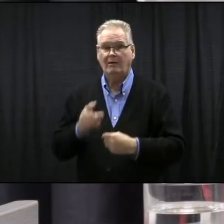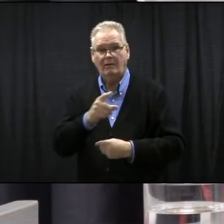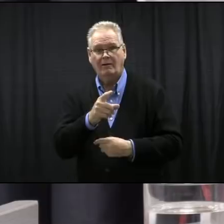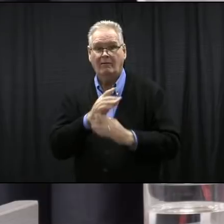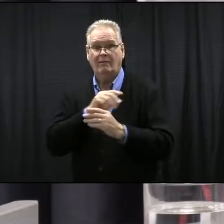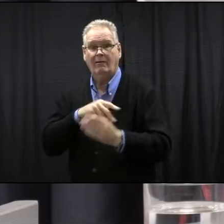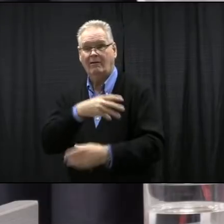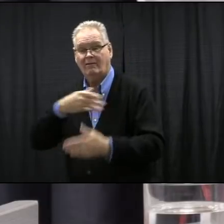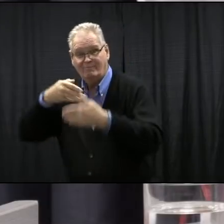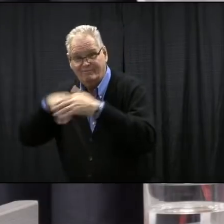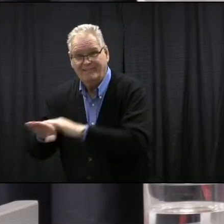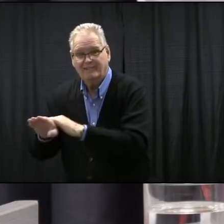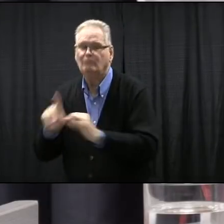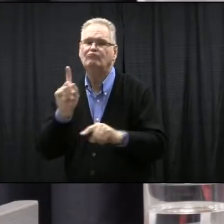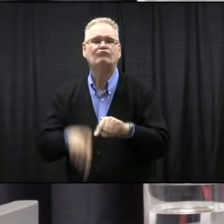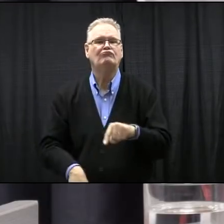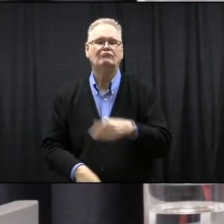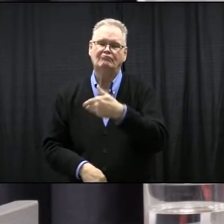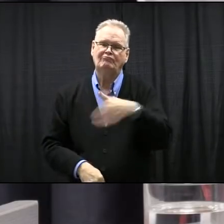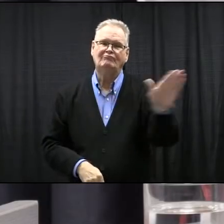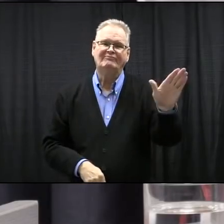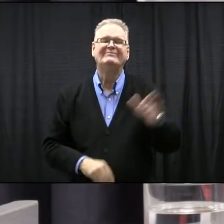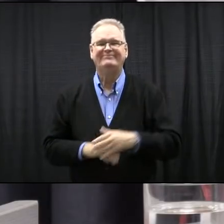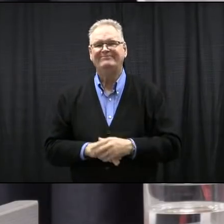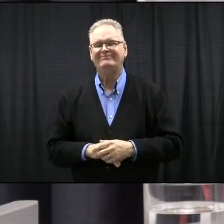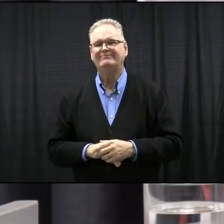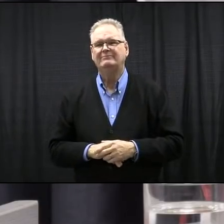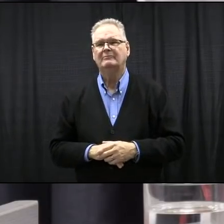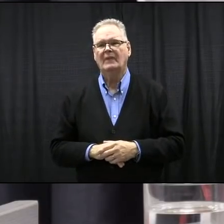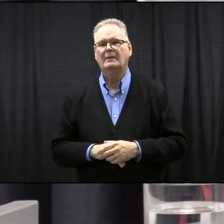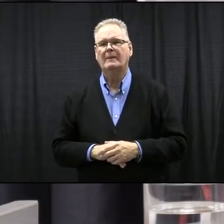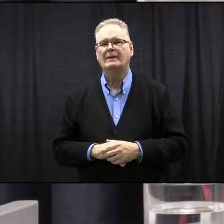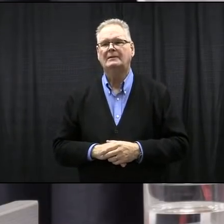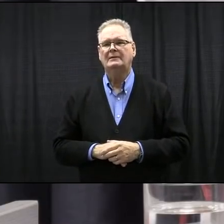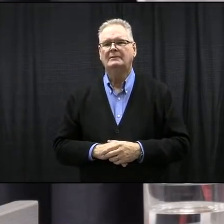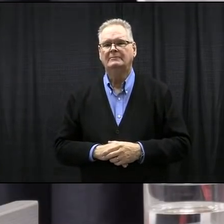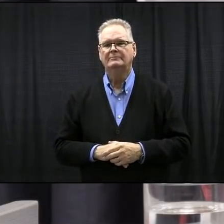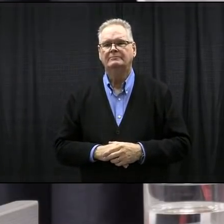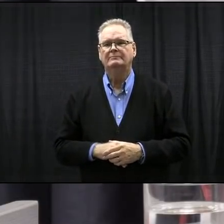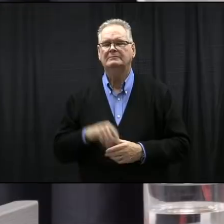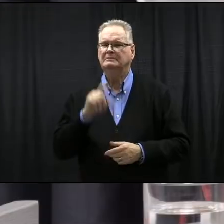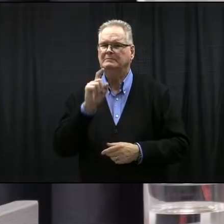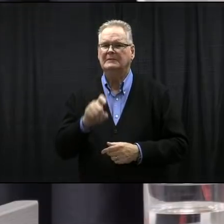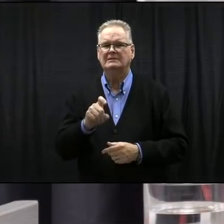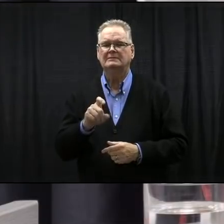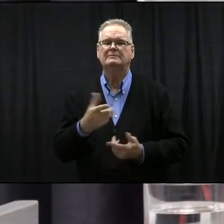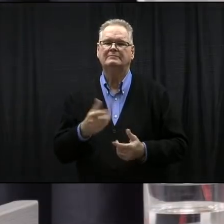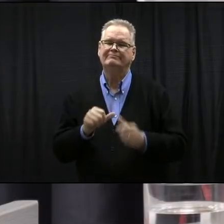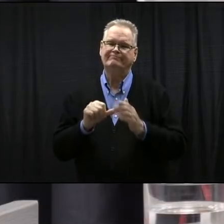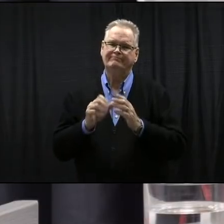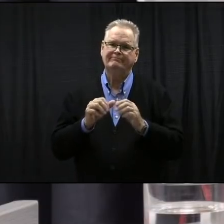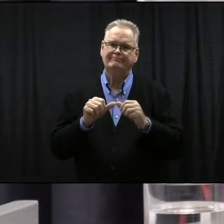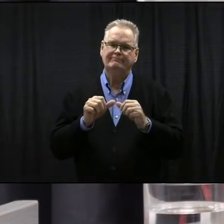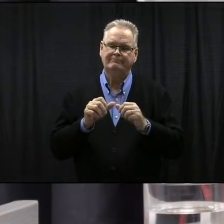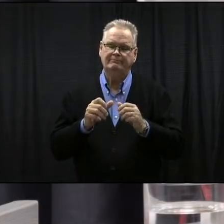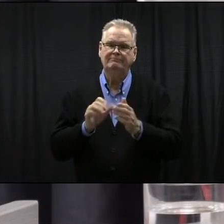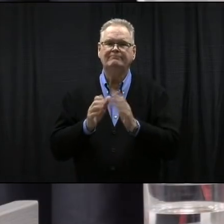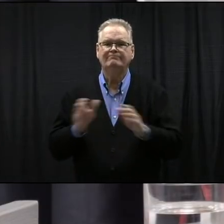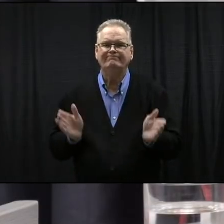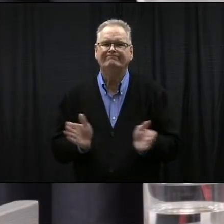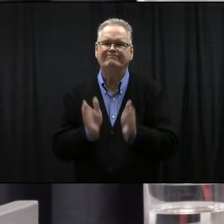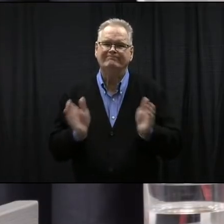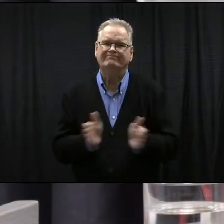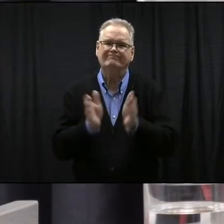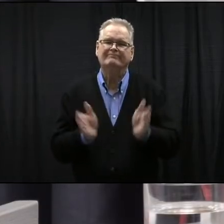outside Newfoundland and Labrador. There is a portal under the vaccination section of the COVID